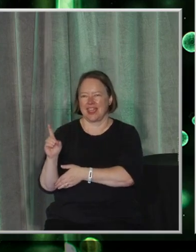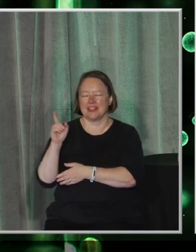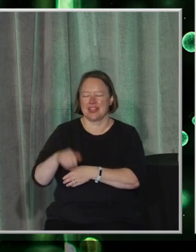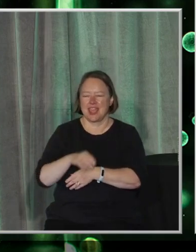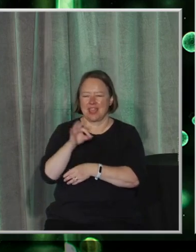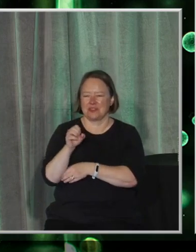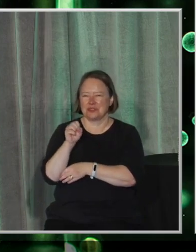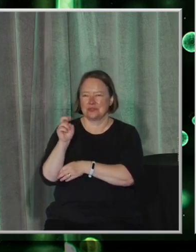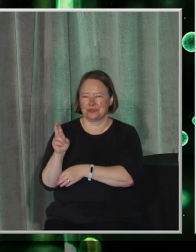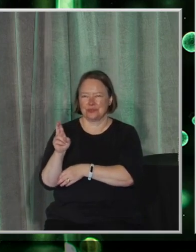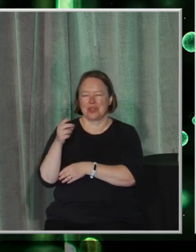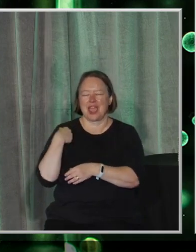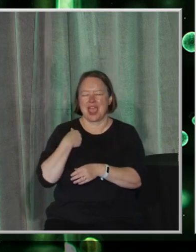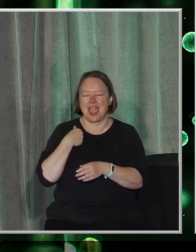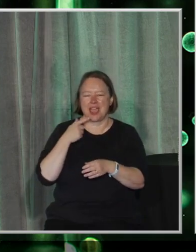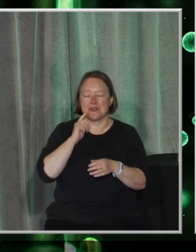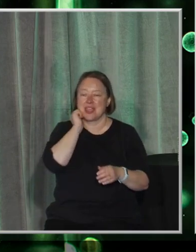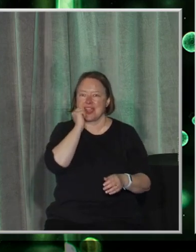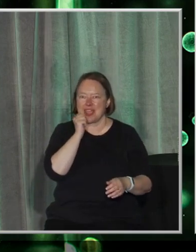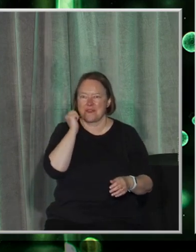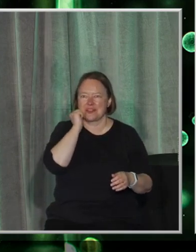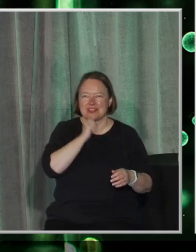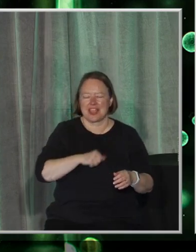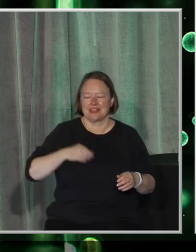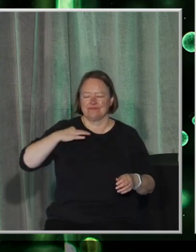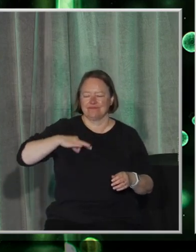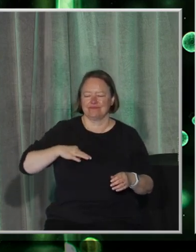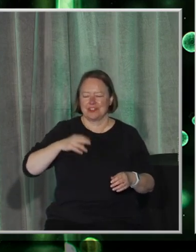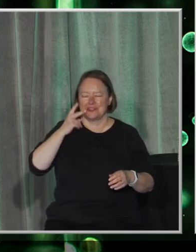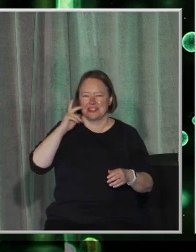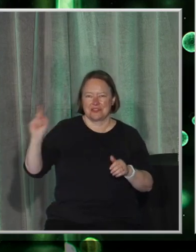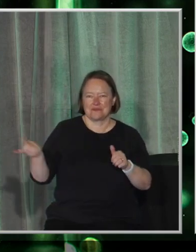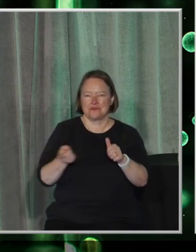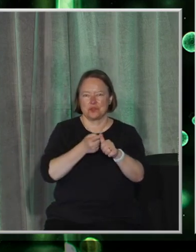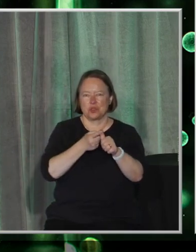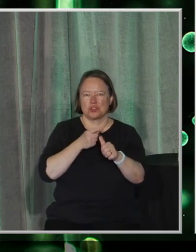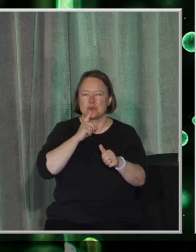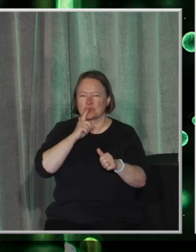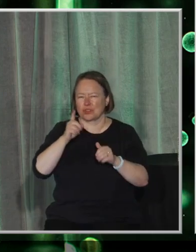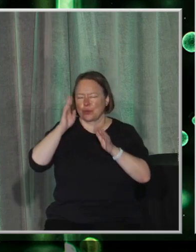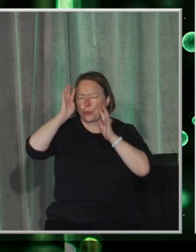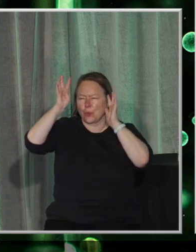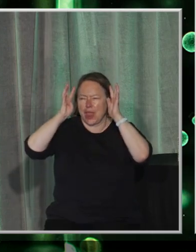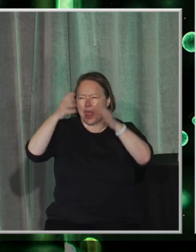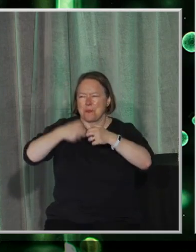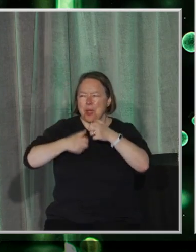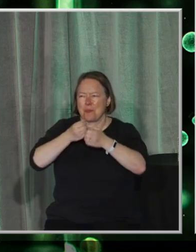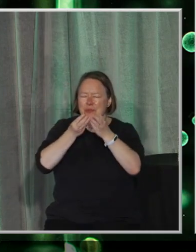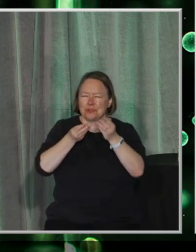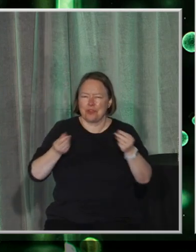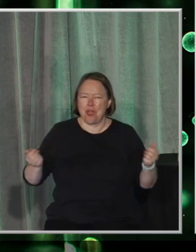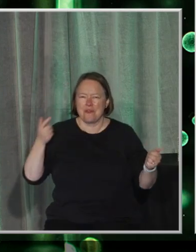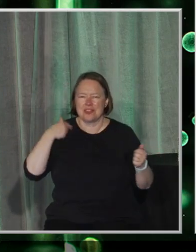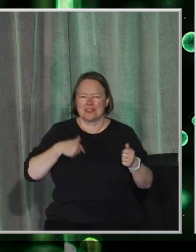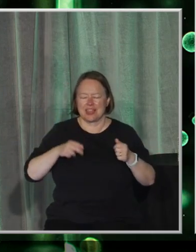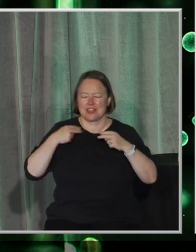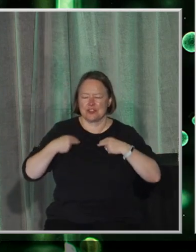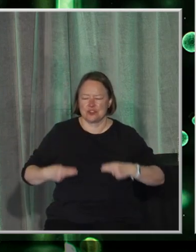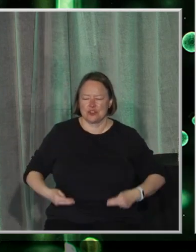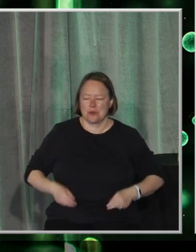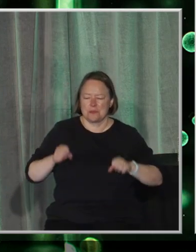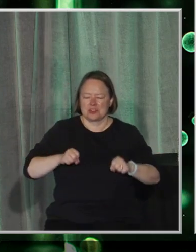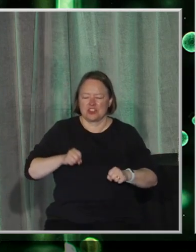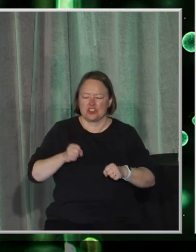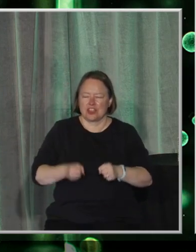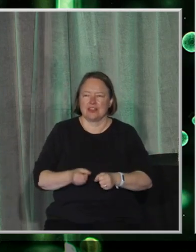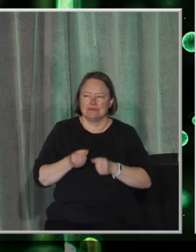State University, I have the daily privilege of seeing firsthand how creative problem solving can unlock human potential and